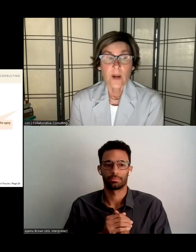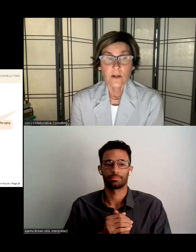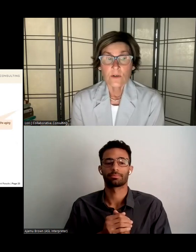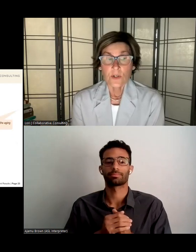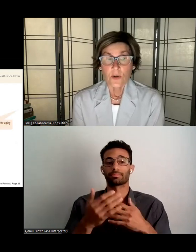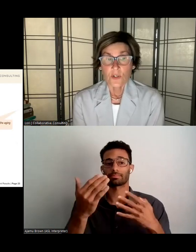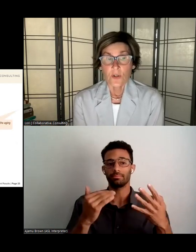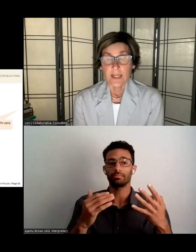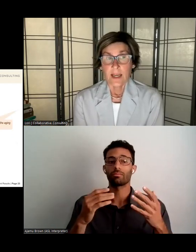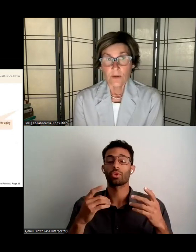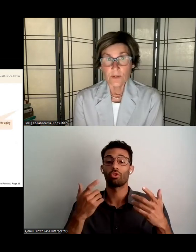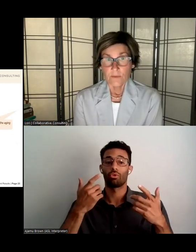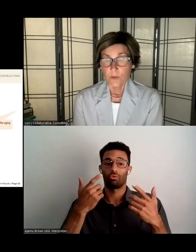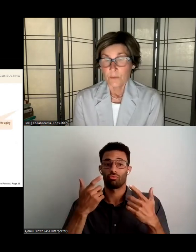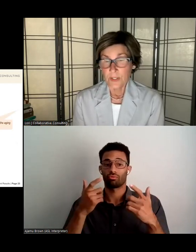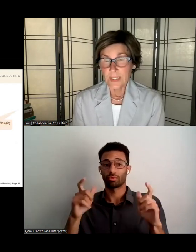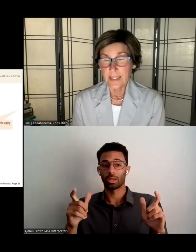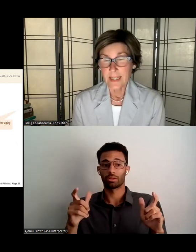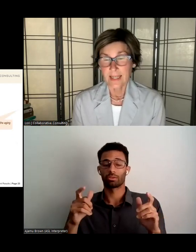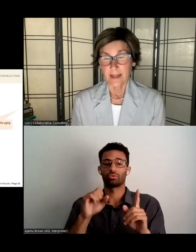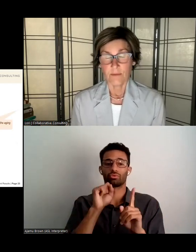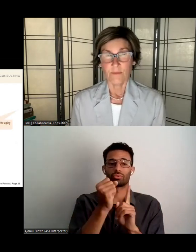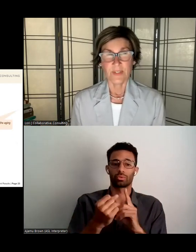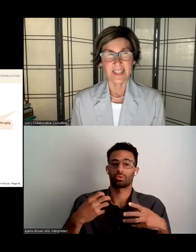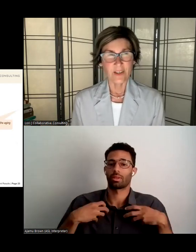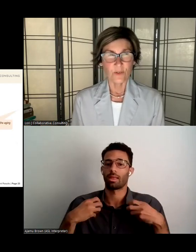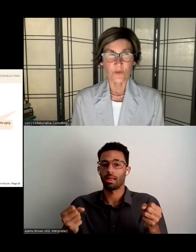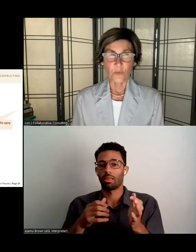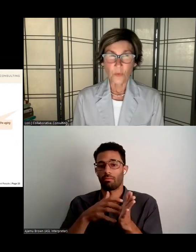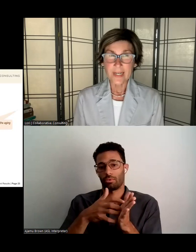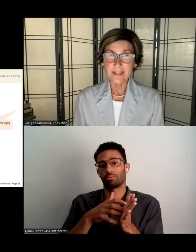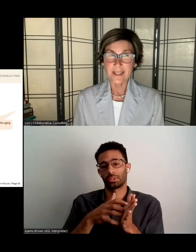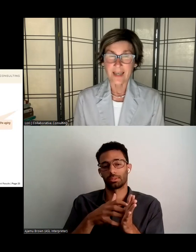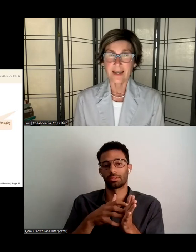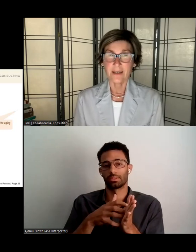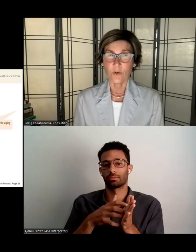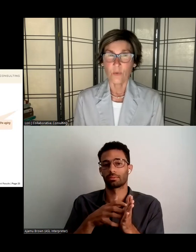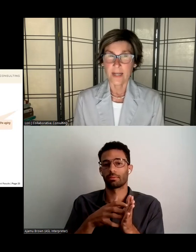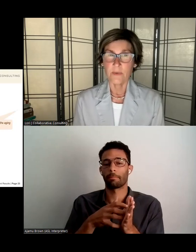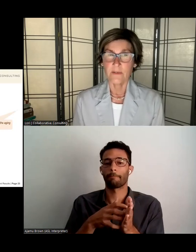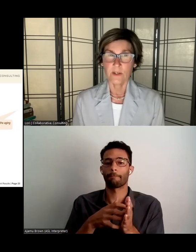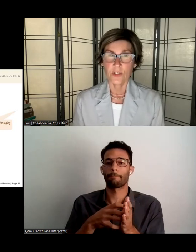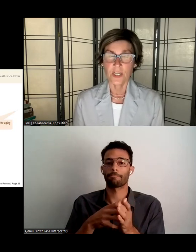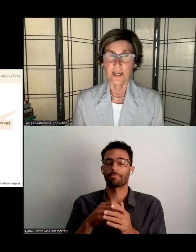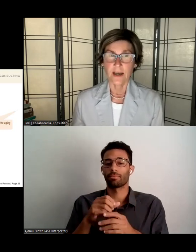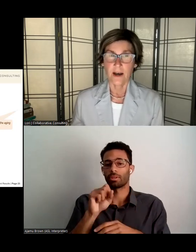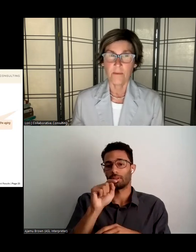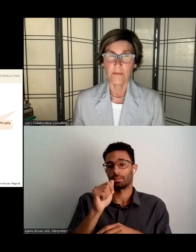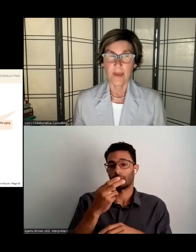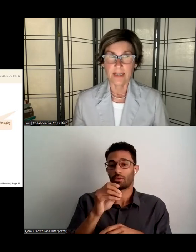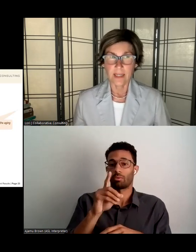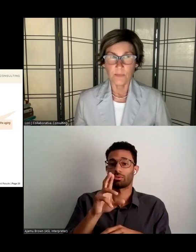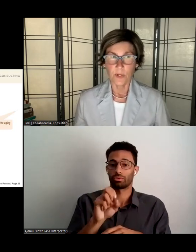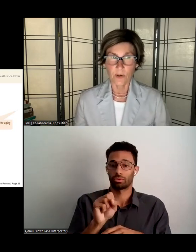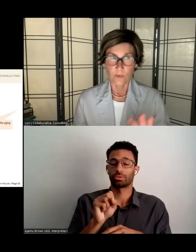There are greater social and health vulnerabilities, and stakeholders really had quite a bit of energy